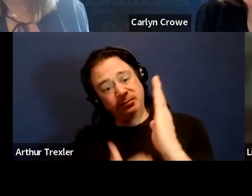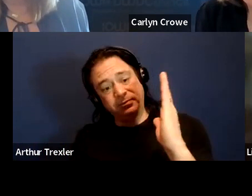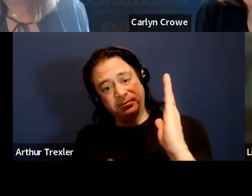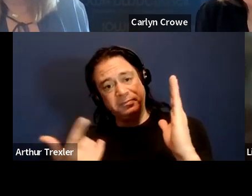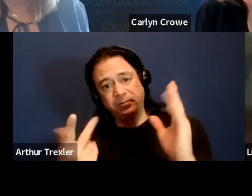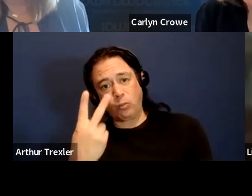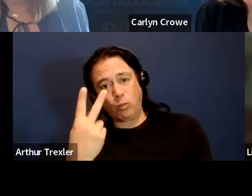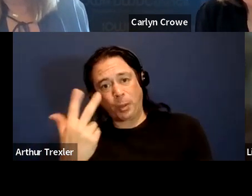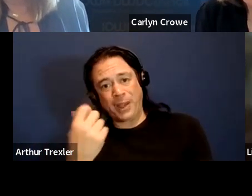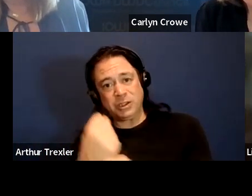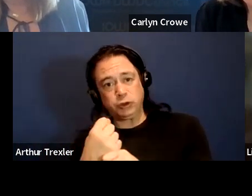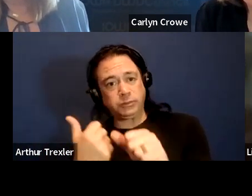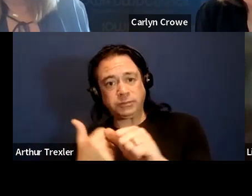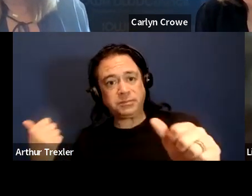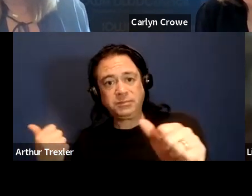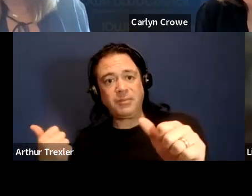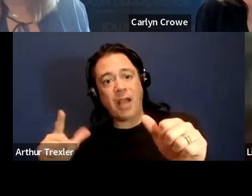approved.